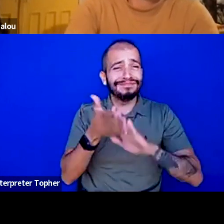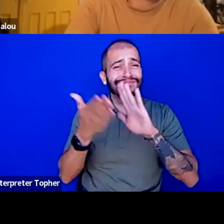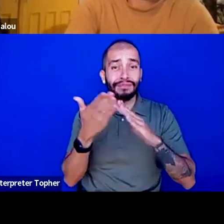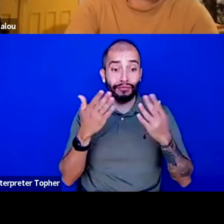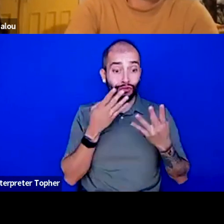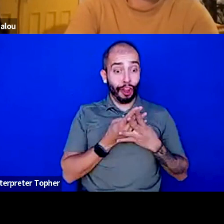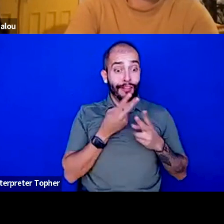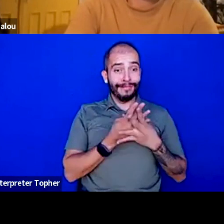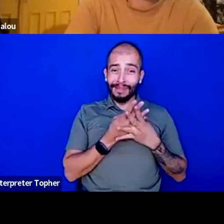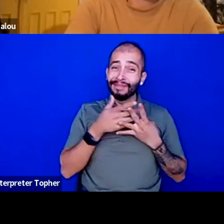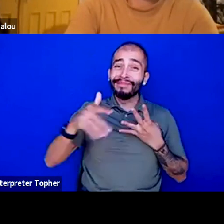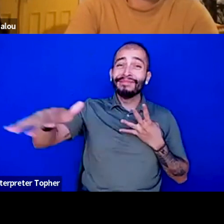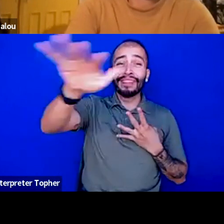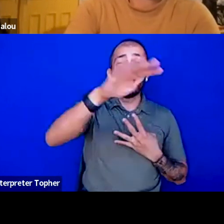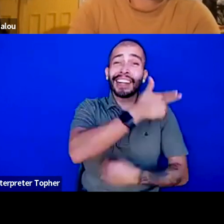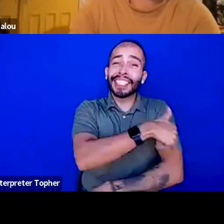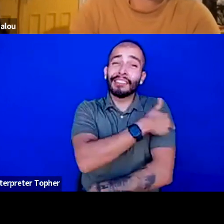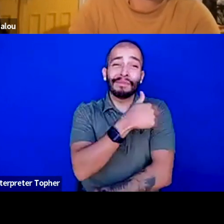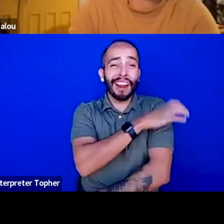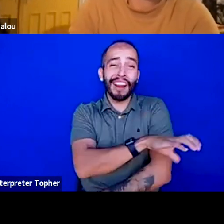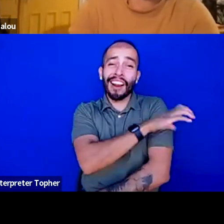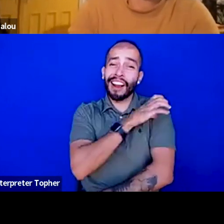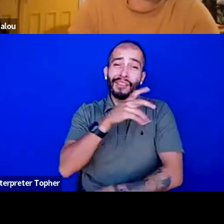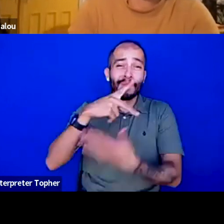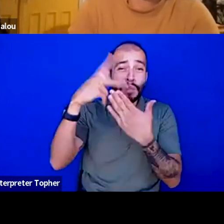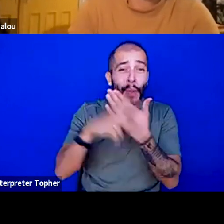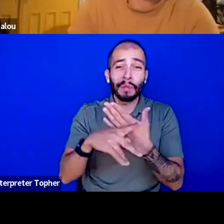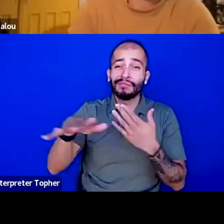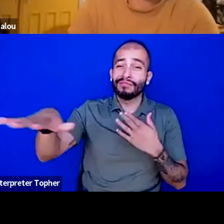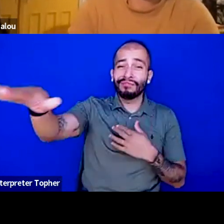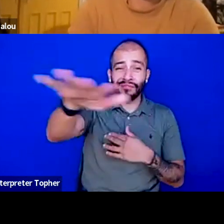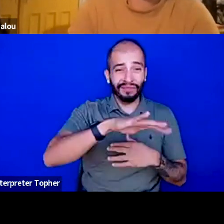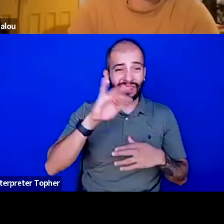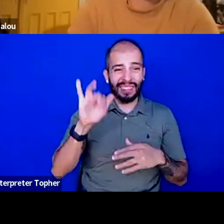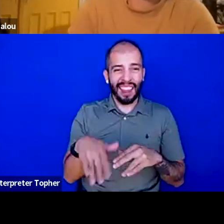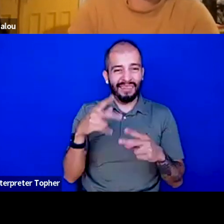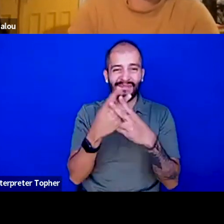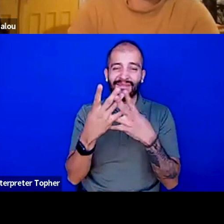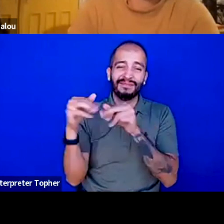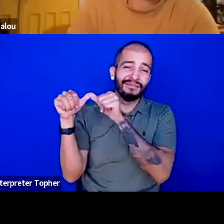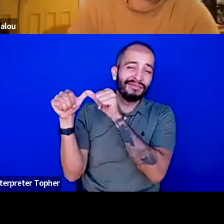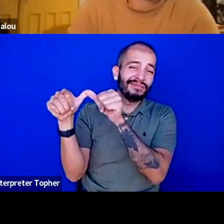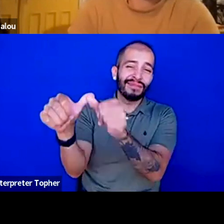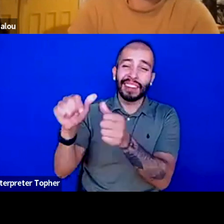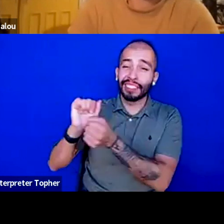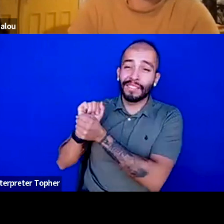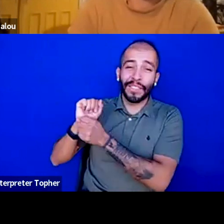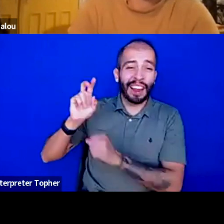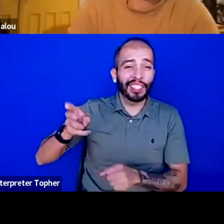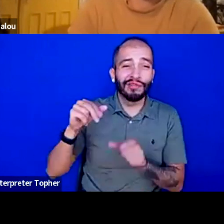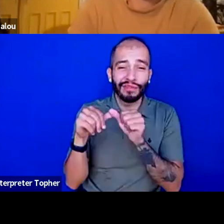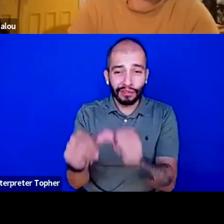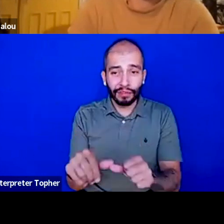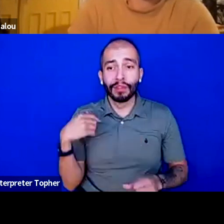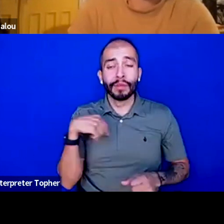history. And so as we think about and as we are engaged in struggle, abolitionist struggle and principled